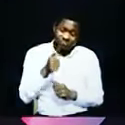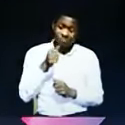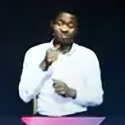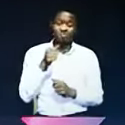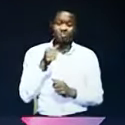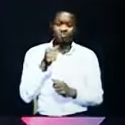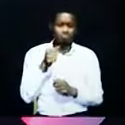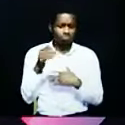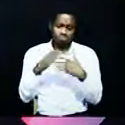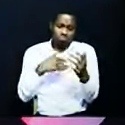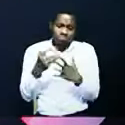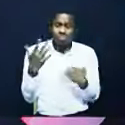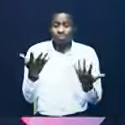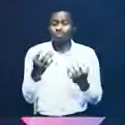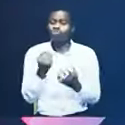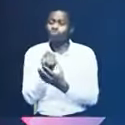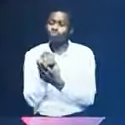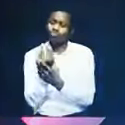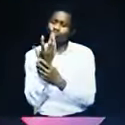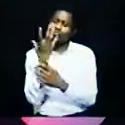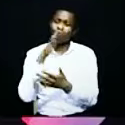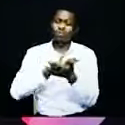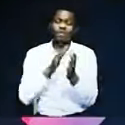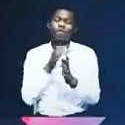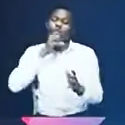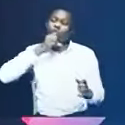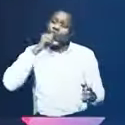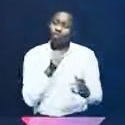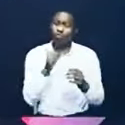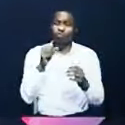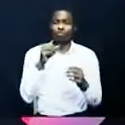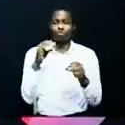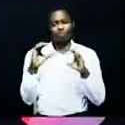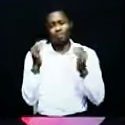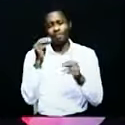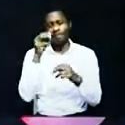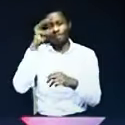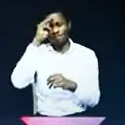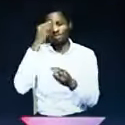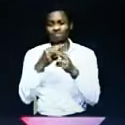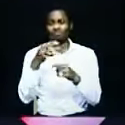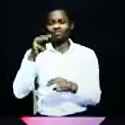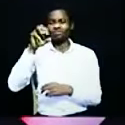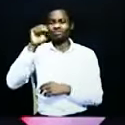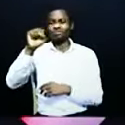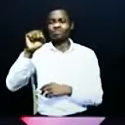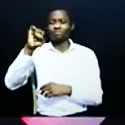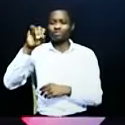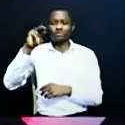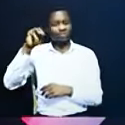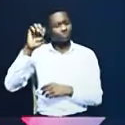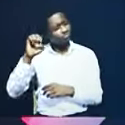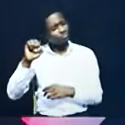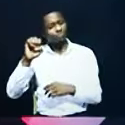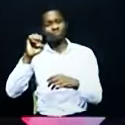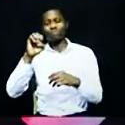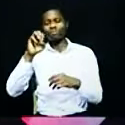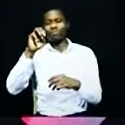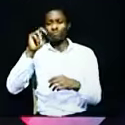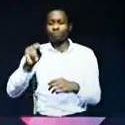Or an old lady like Anna. And I say, Abba, bro, I say, Anna. But the strength in you is fresh. These are